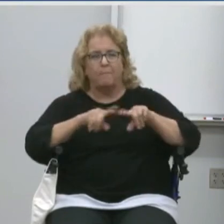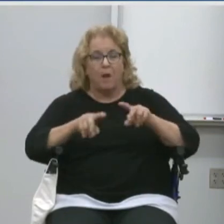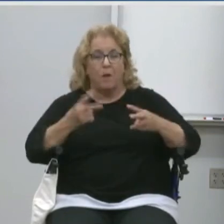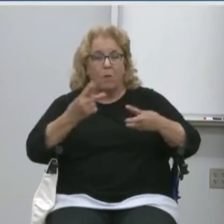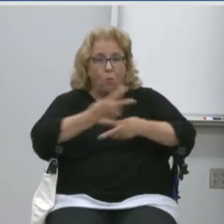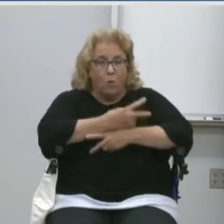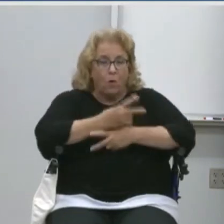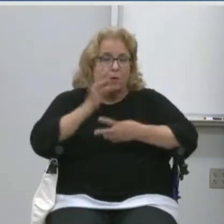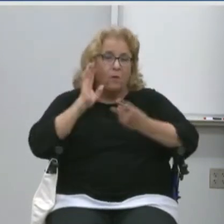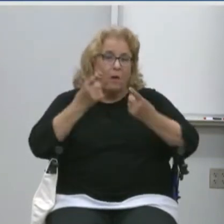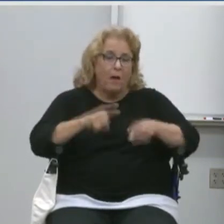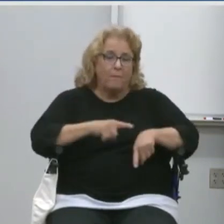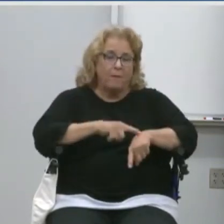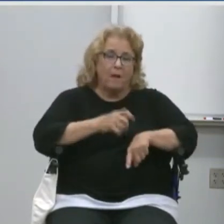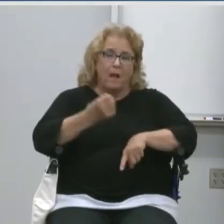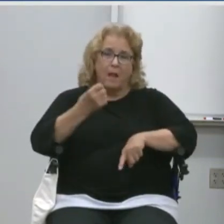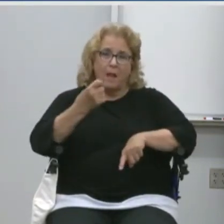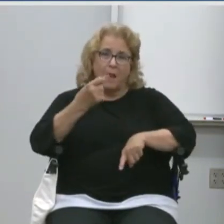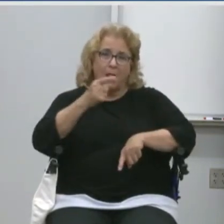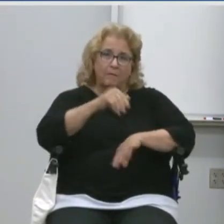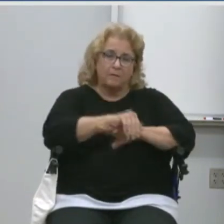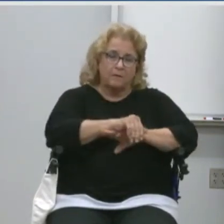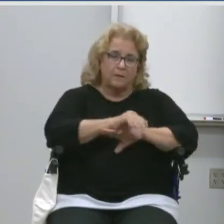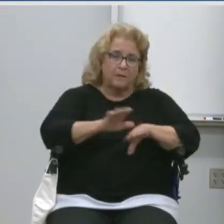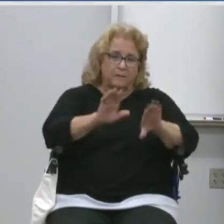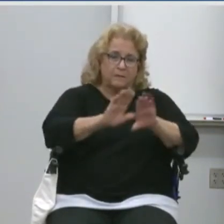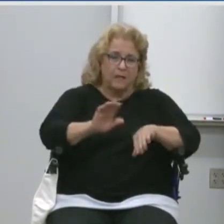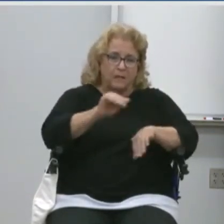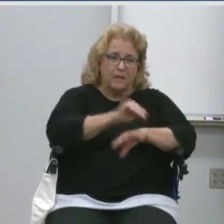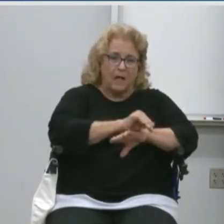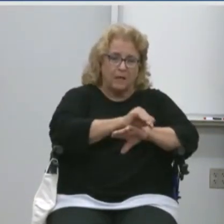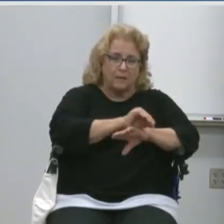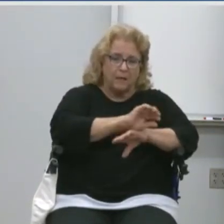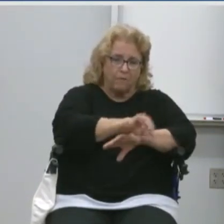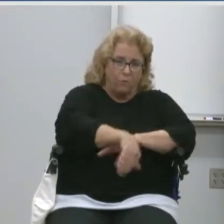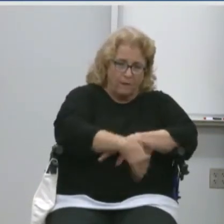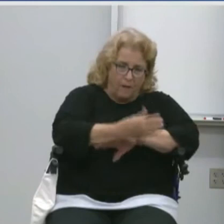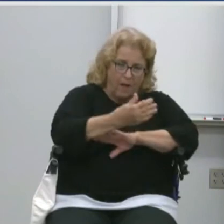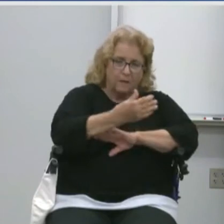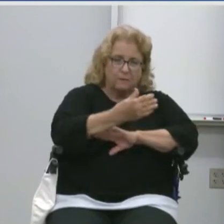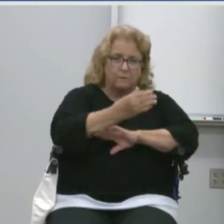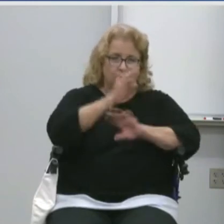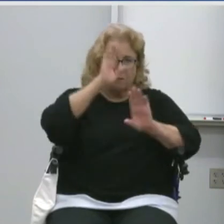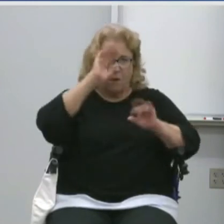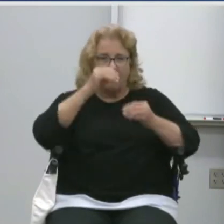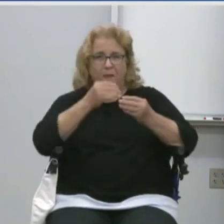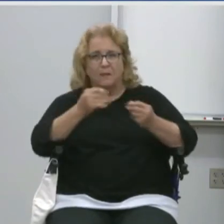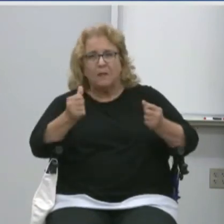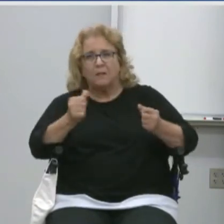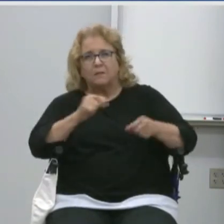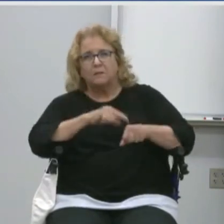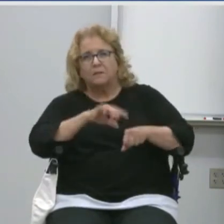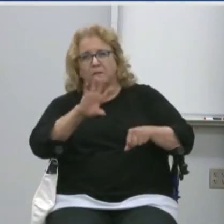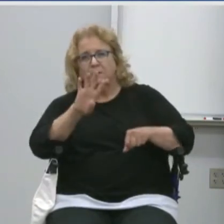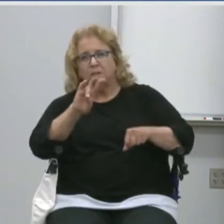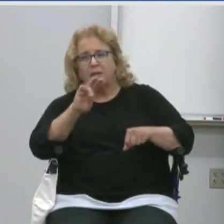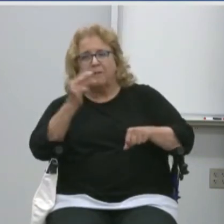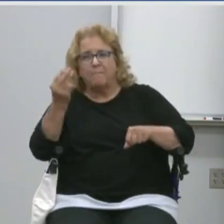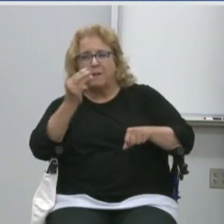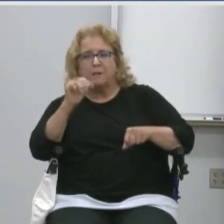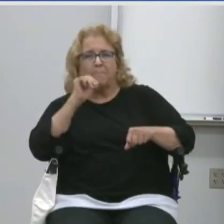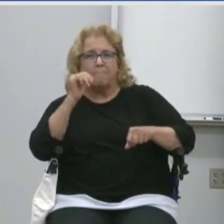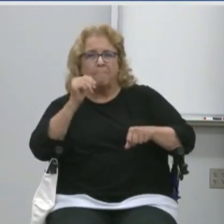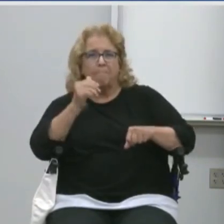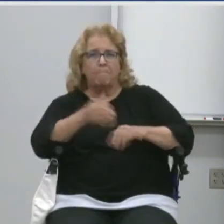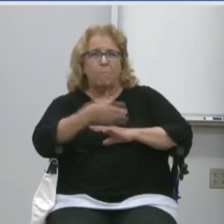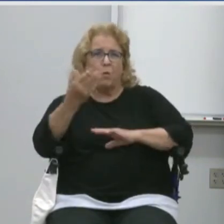11 p.m., give or take an hour, Sunday night, and then through the night, hopefully clearing by 7 o'clock Monday morning.